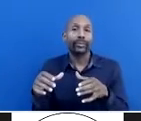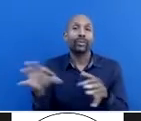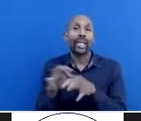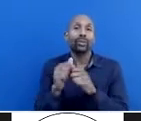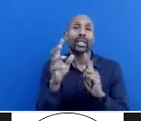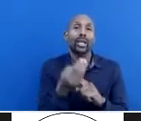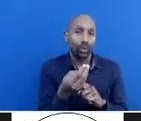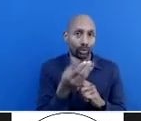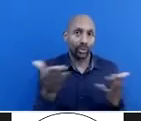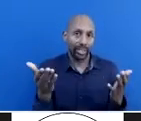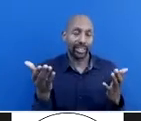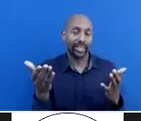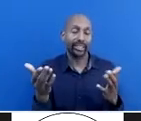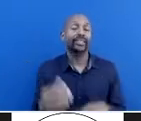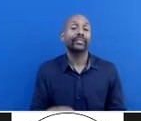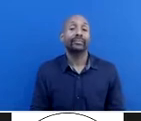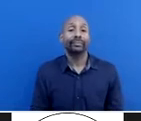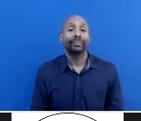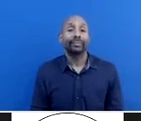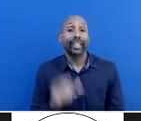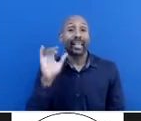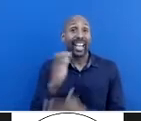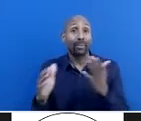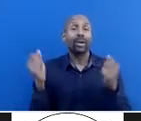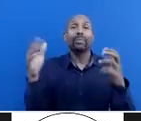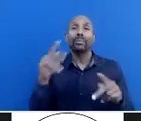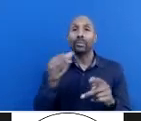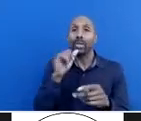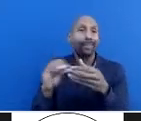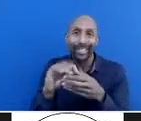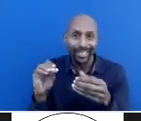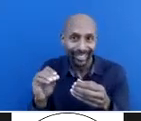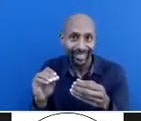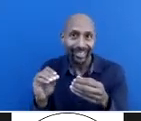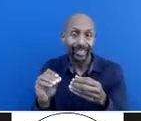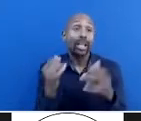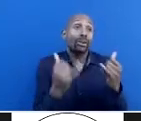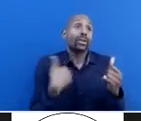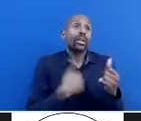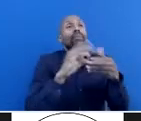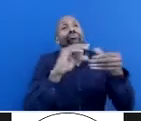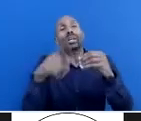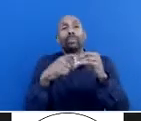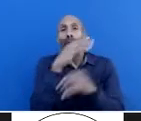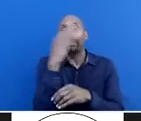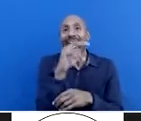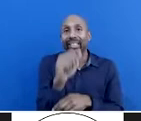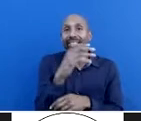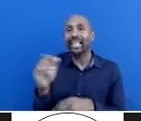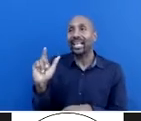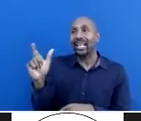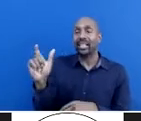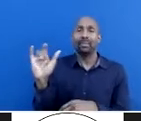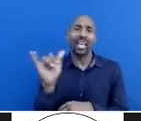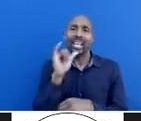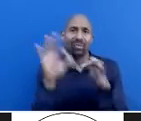New World. And this is a part of the story that is often forgotten in a day and age that tells stories about Blackness and Islam as though they don't have